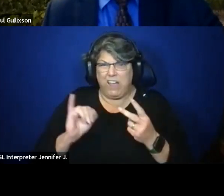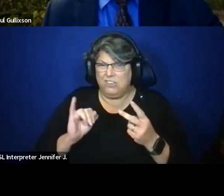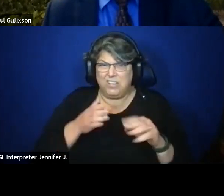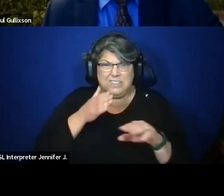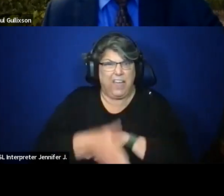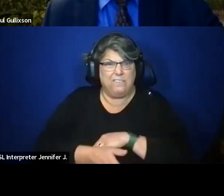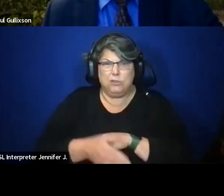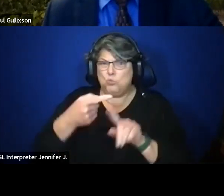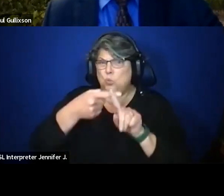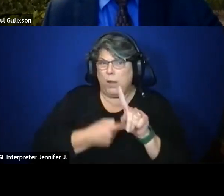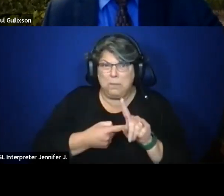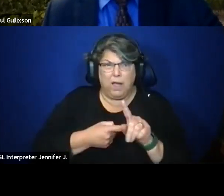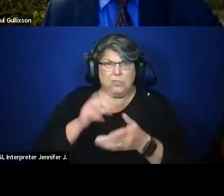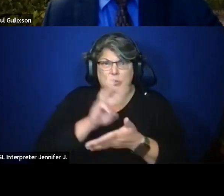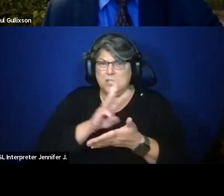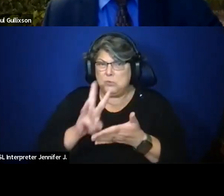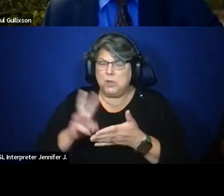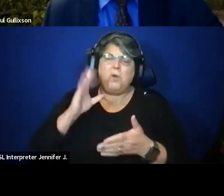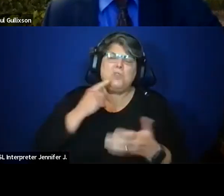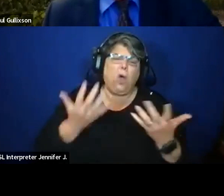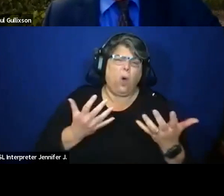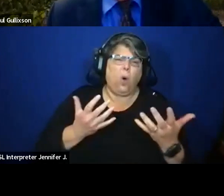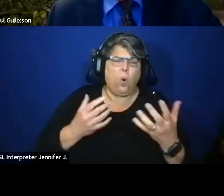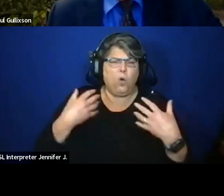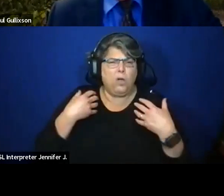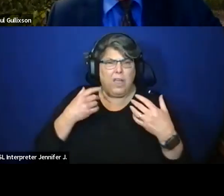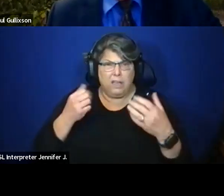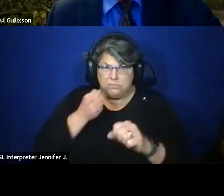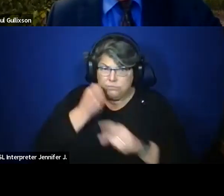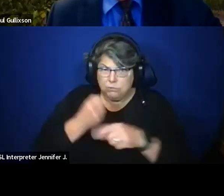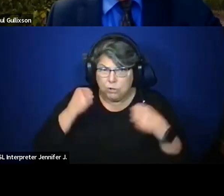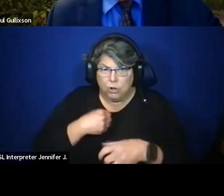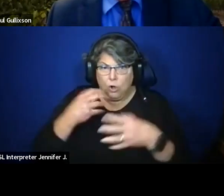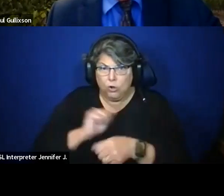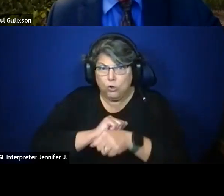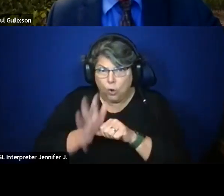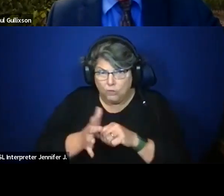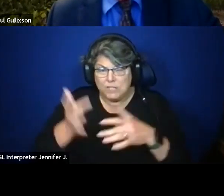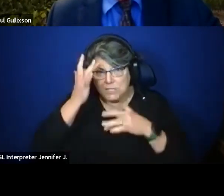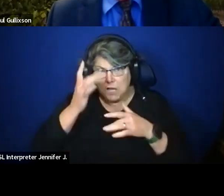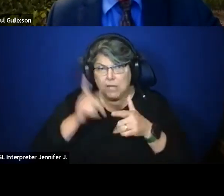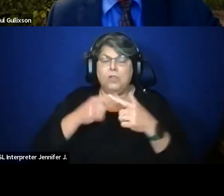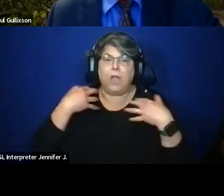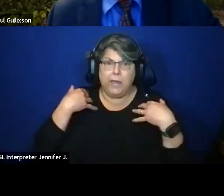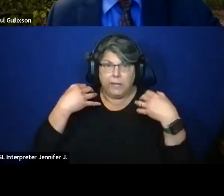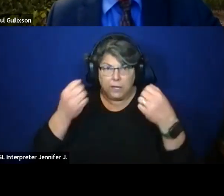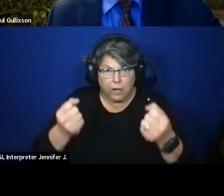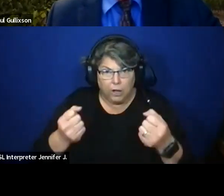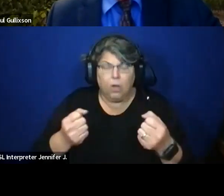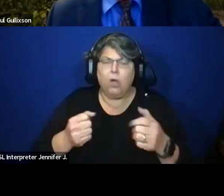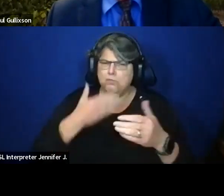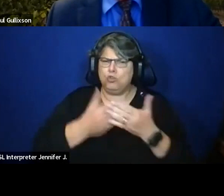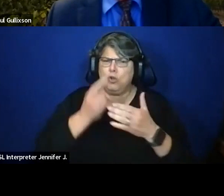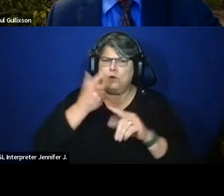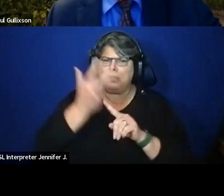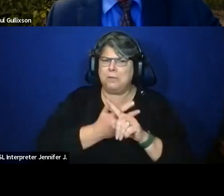a month or 6 weeks. We used to say 3 months, you were good, you had good protection, but we don't get as much natural progression or protection from